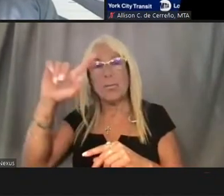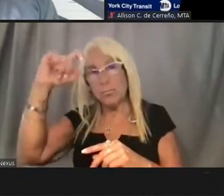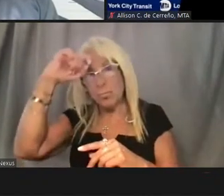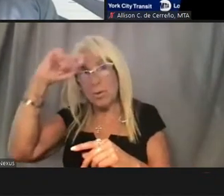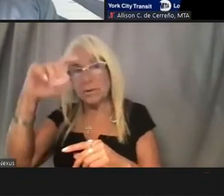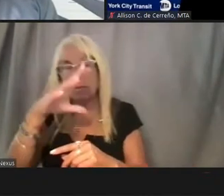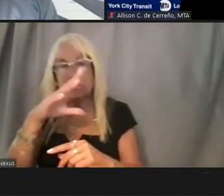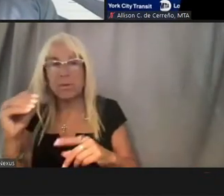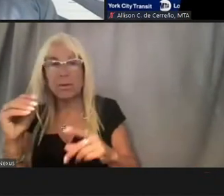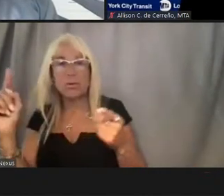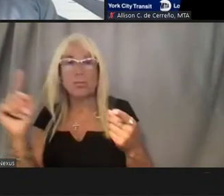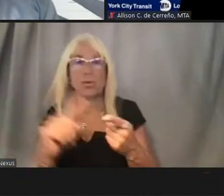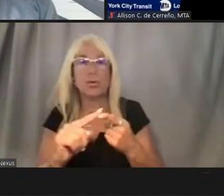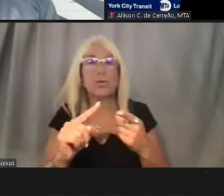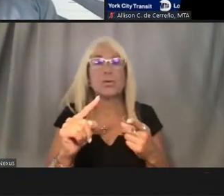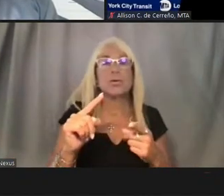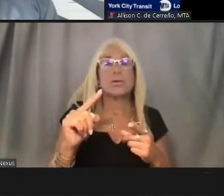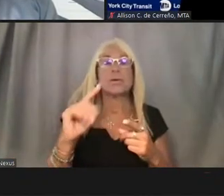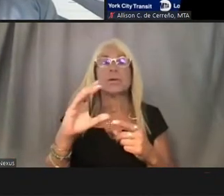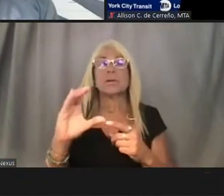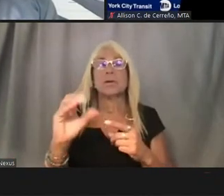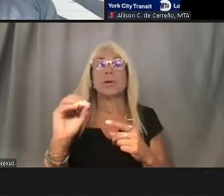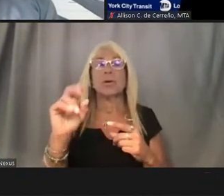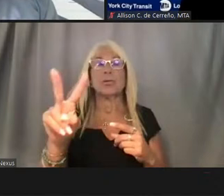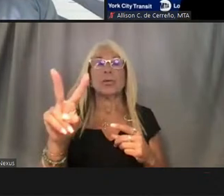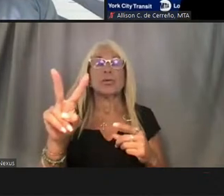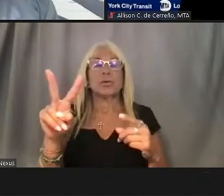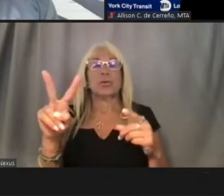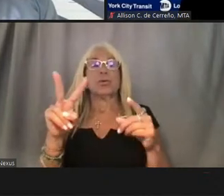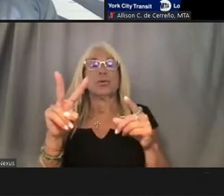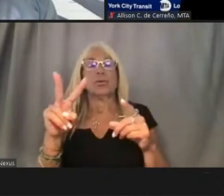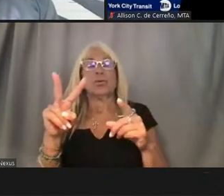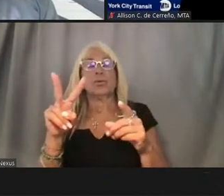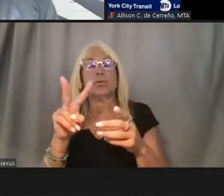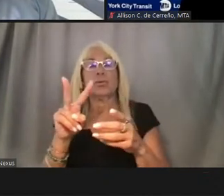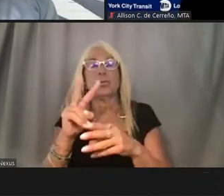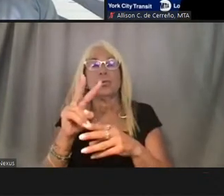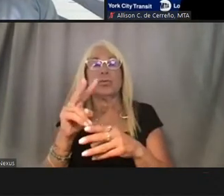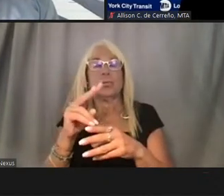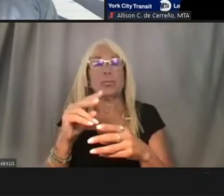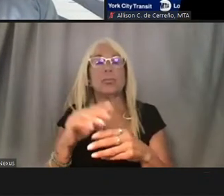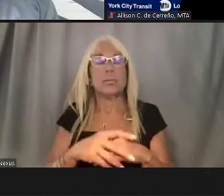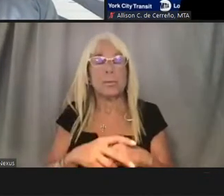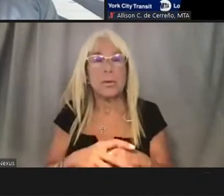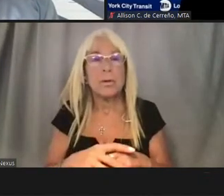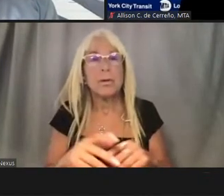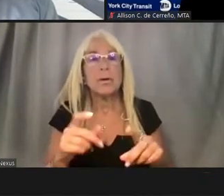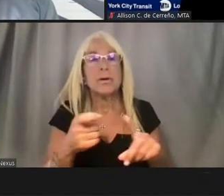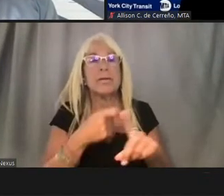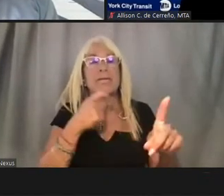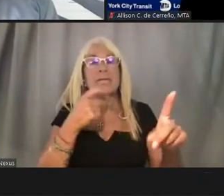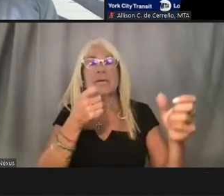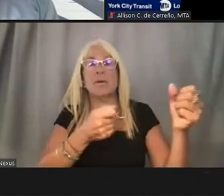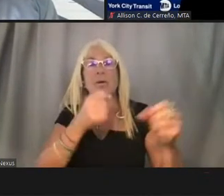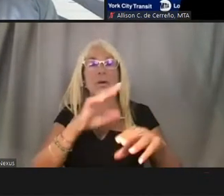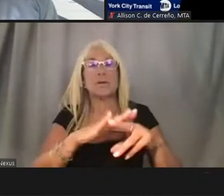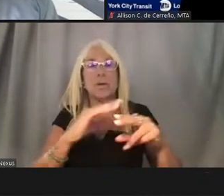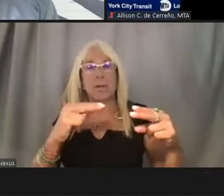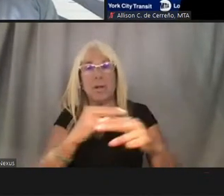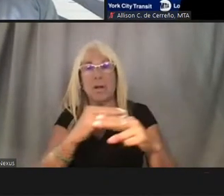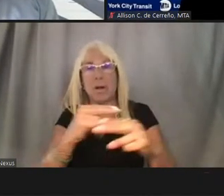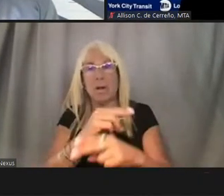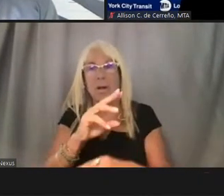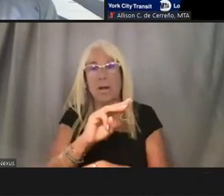carbon emissions this is a step back for the neighborhood surrounding the Cross Bronx Expressway due to the increased air pollution from vehicles on the highway the mta's report